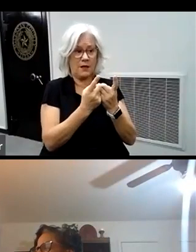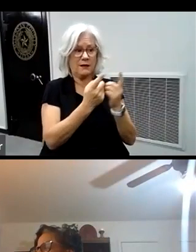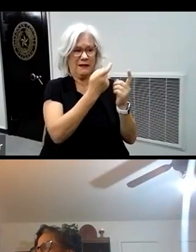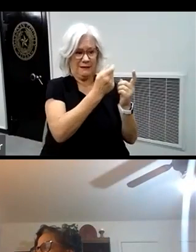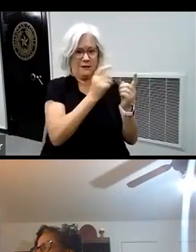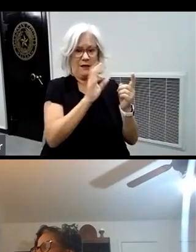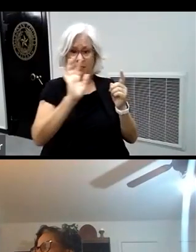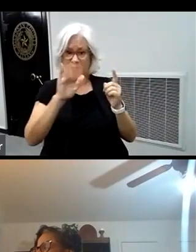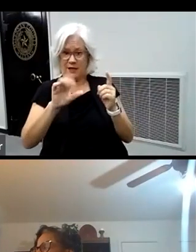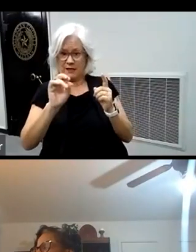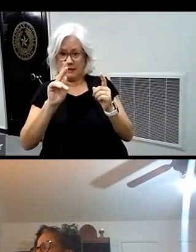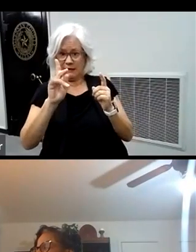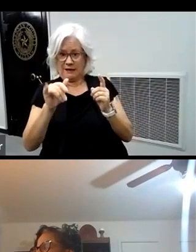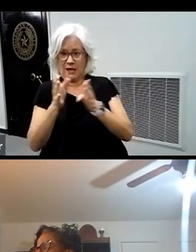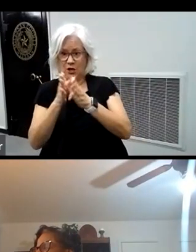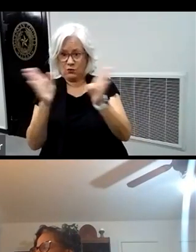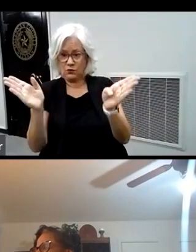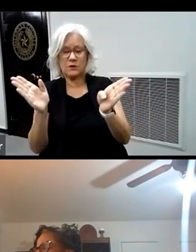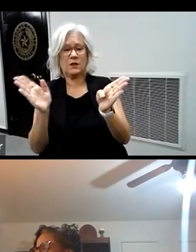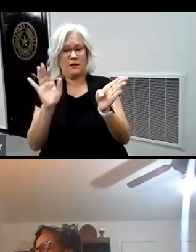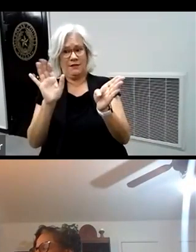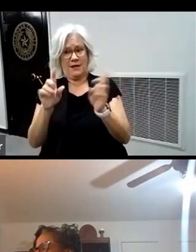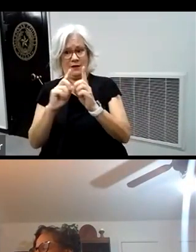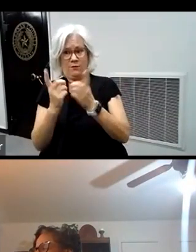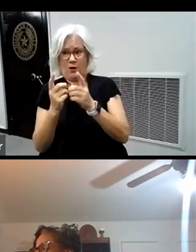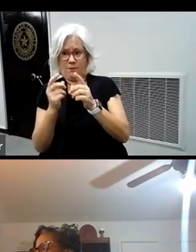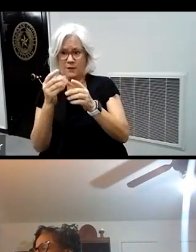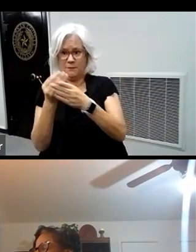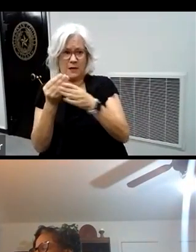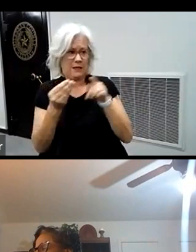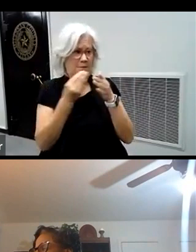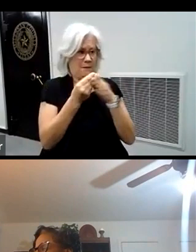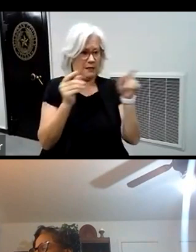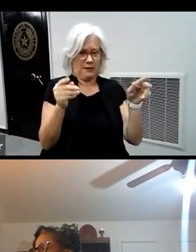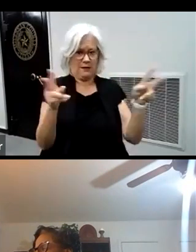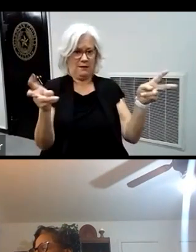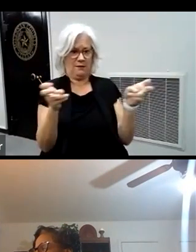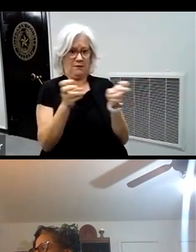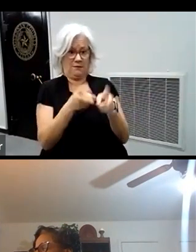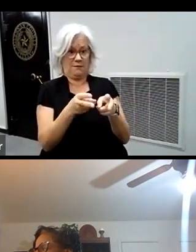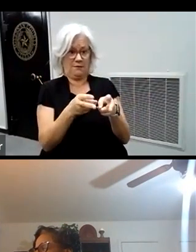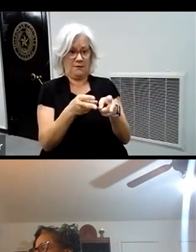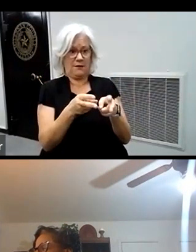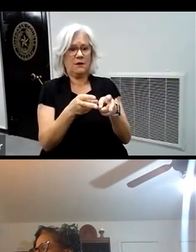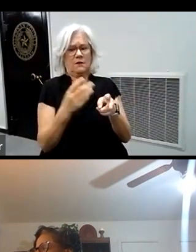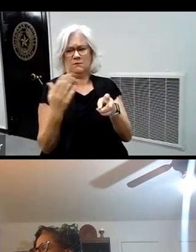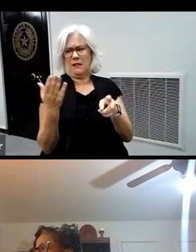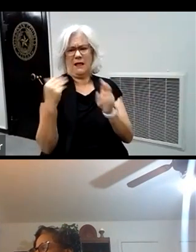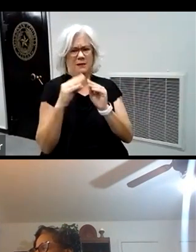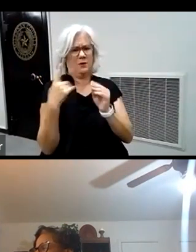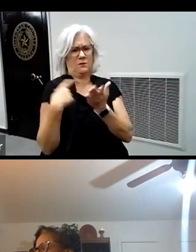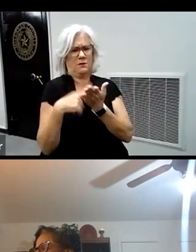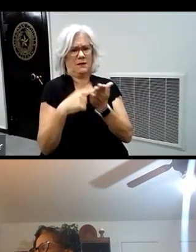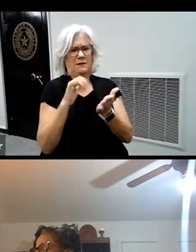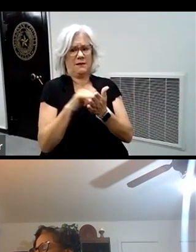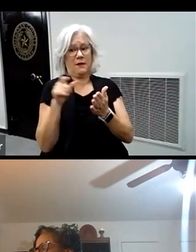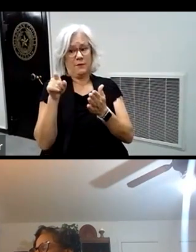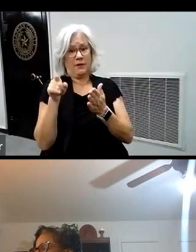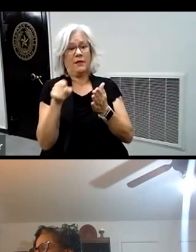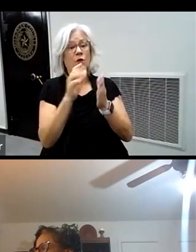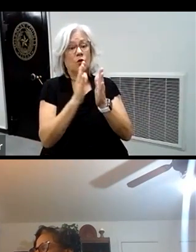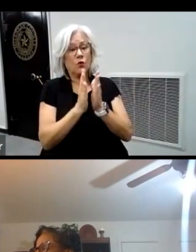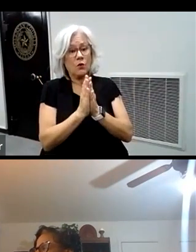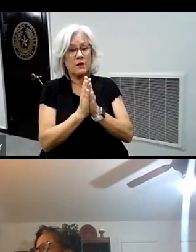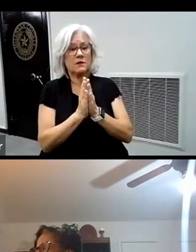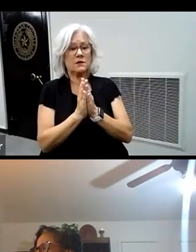from the county-wide Road and Bridge Department. You discussed this at the last regular meeting, but they are requesting to increase